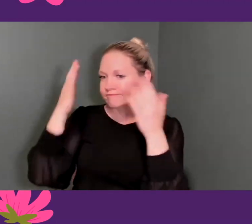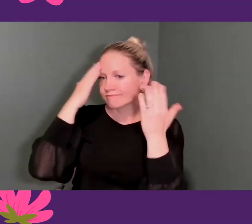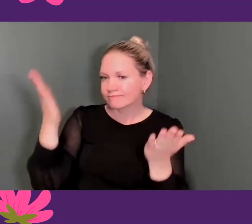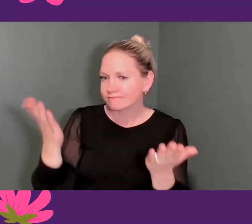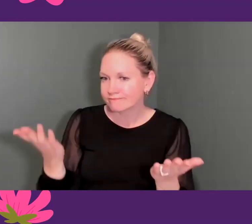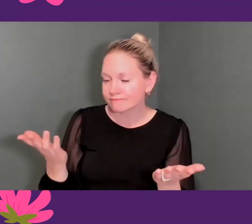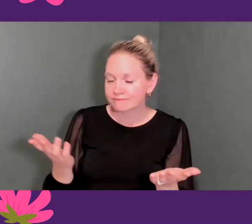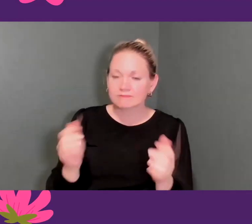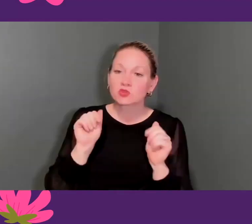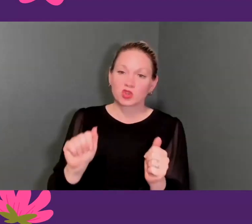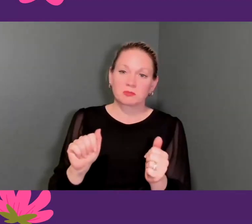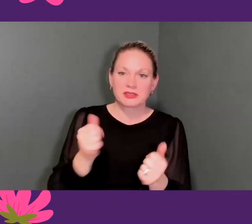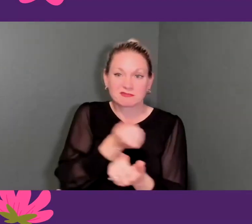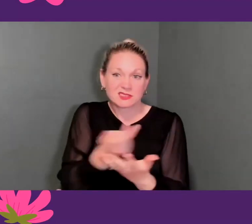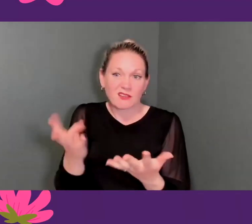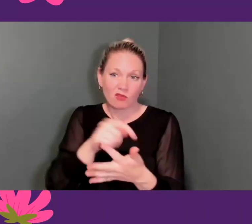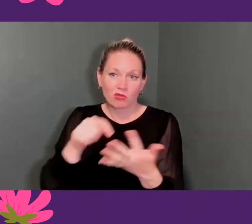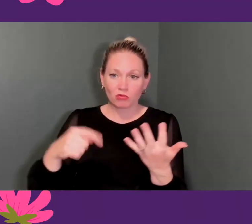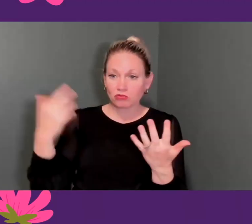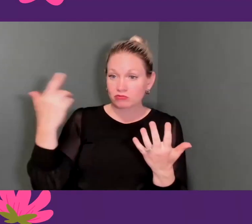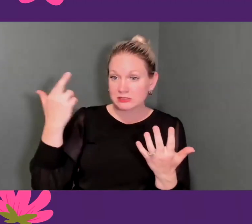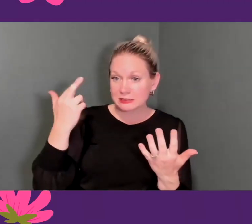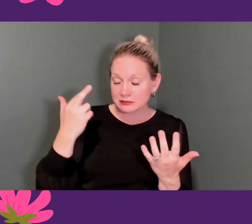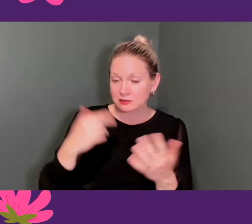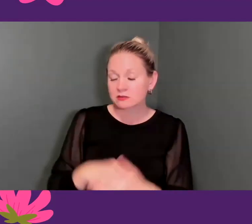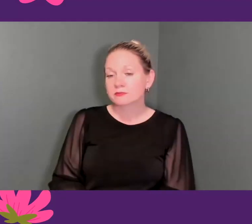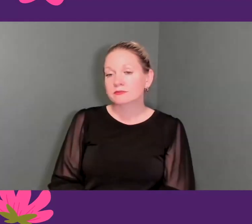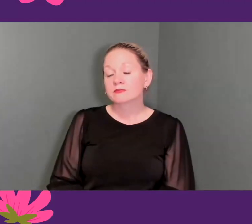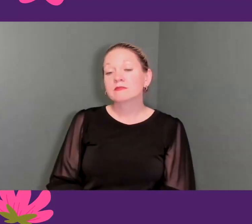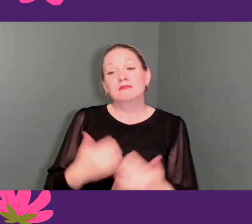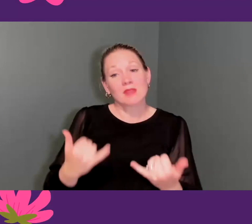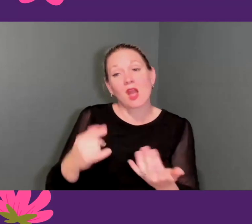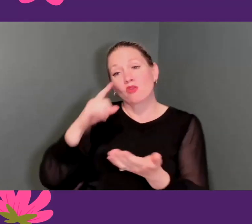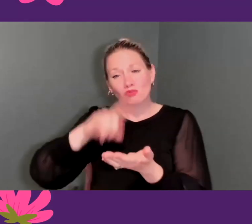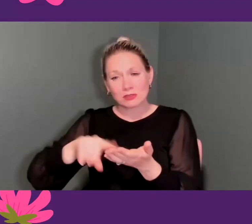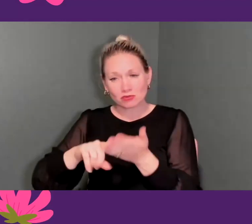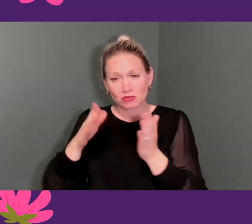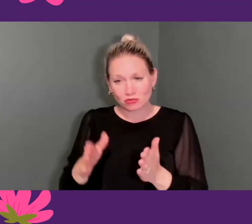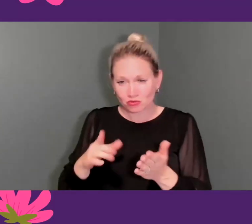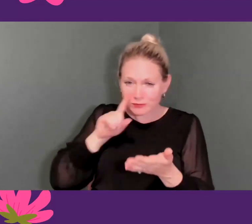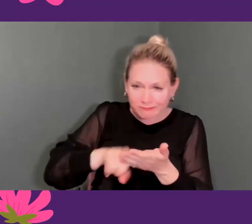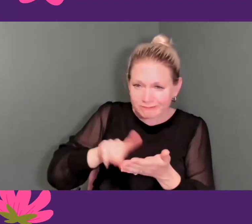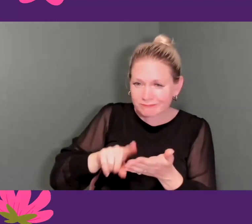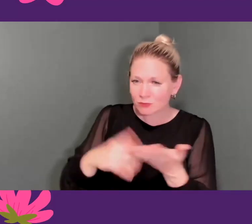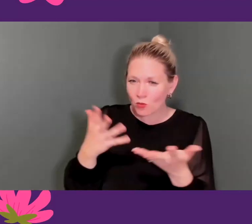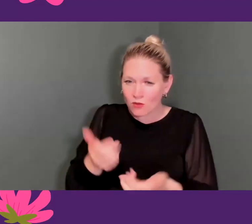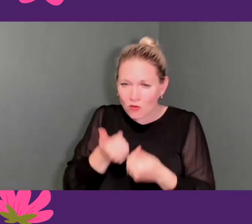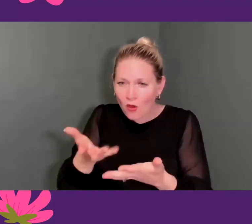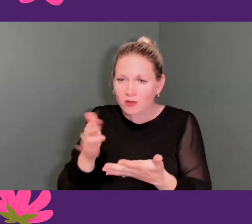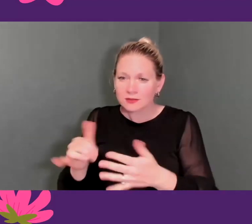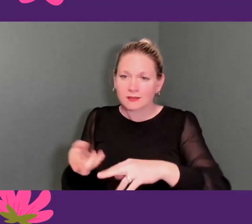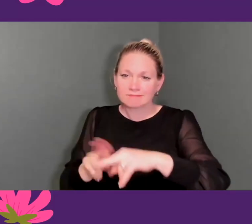likely a mixture of factors. And while researchers are looking for those answers, and until we have a